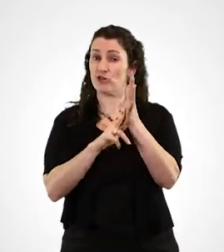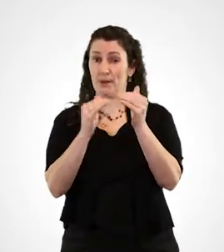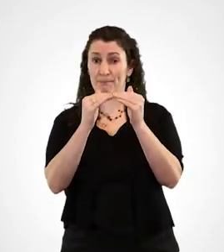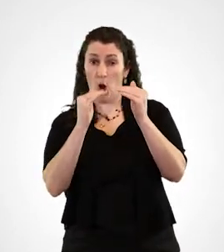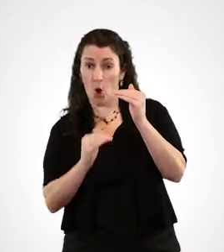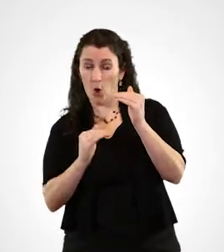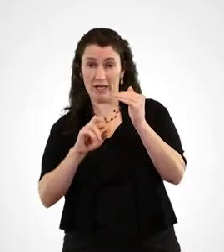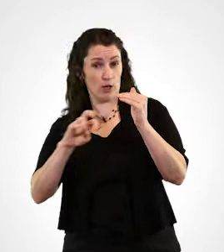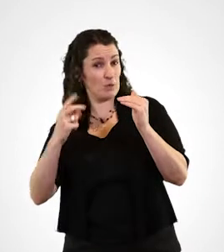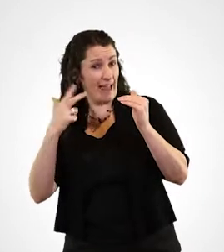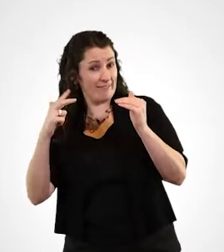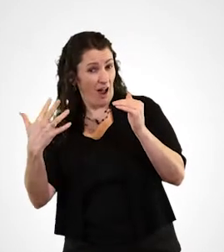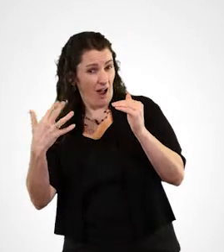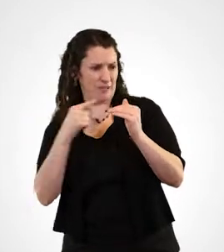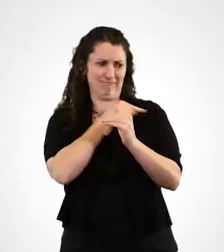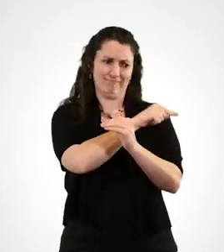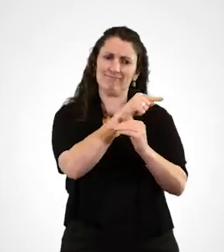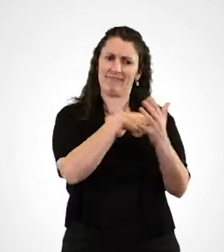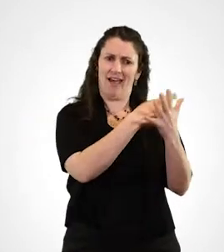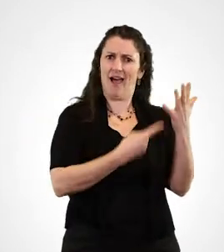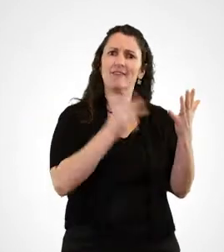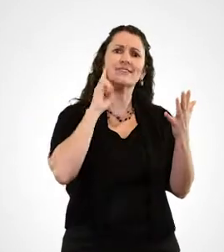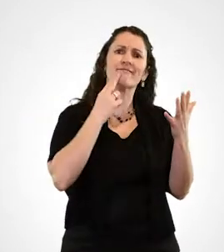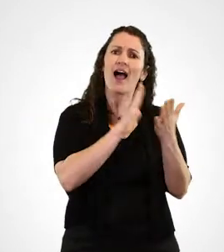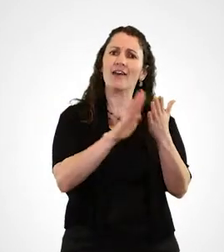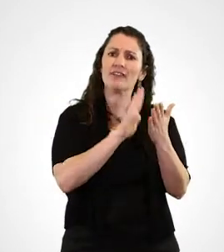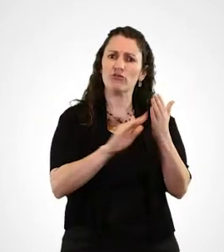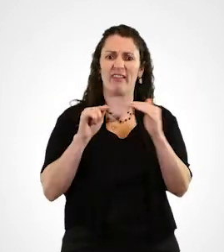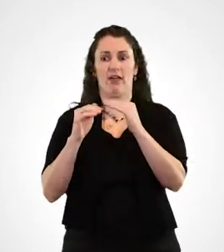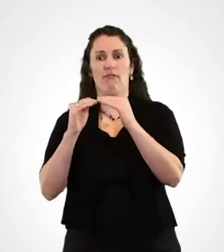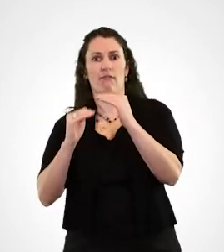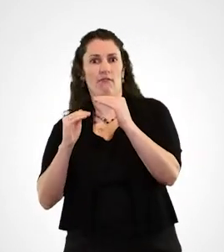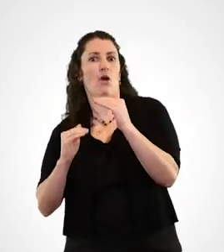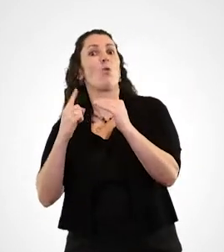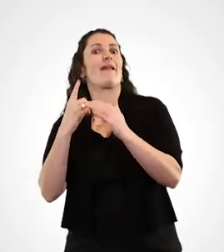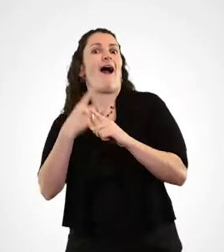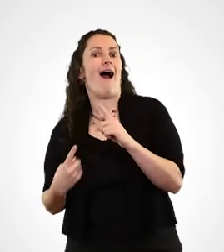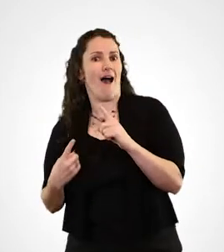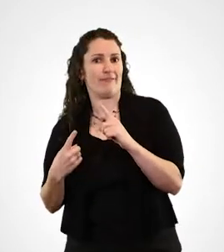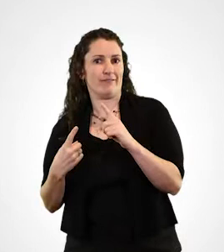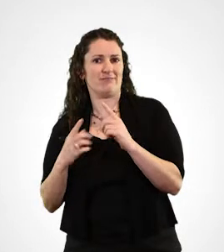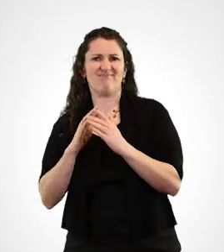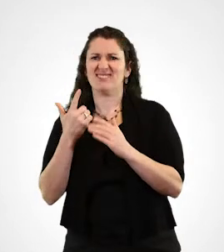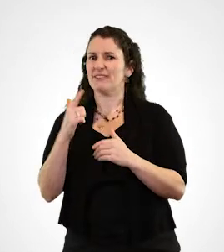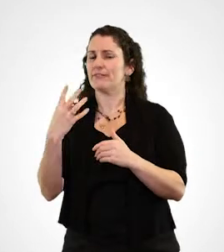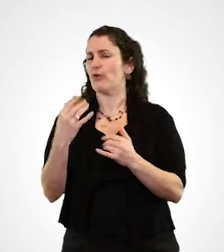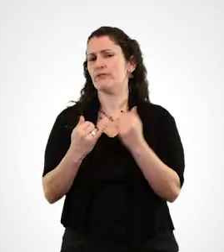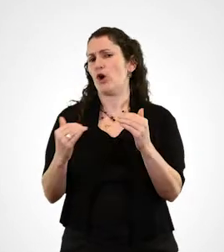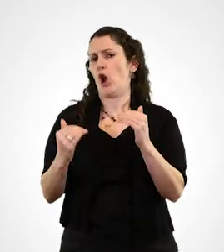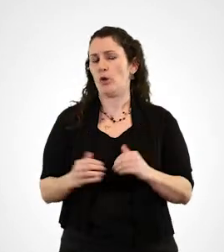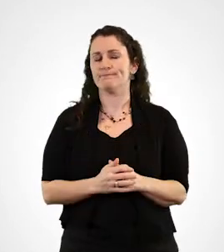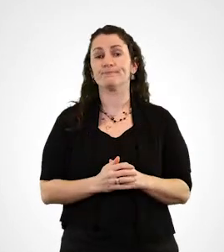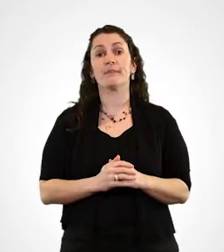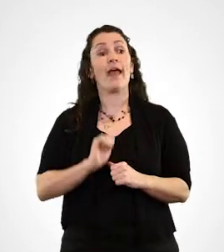These children are almost 1.5 standard deviations below, so they really have low vocabulary. Their reading comprehension score